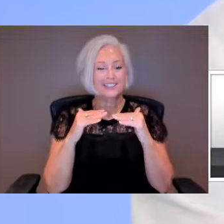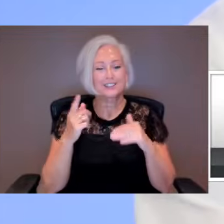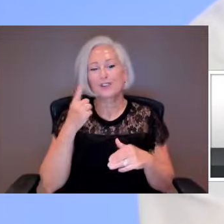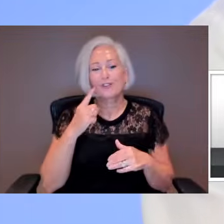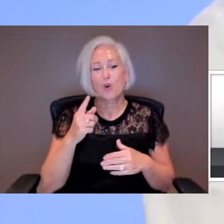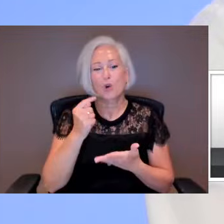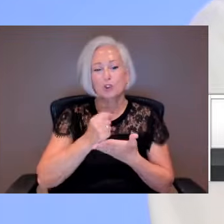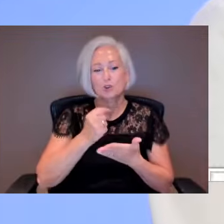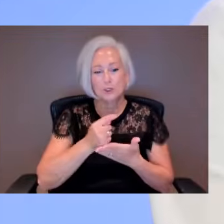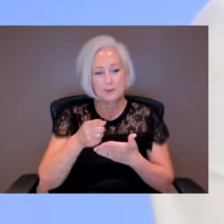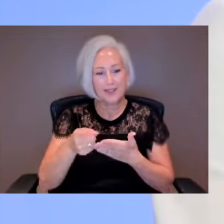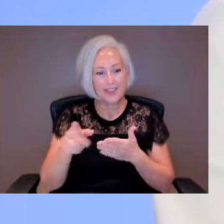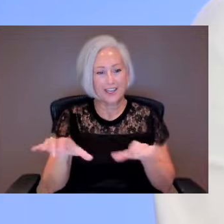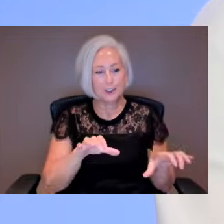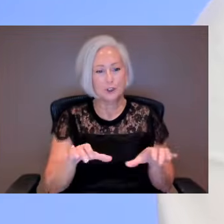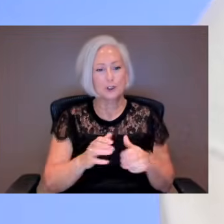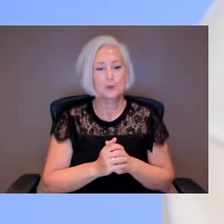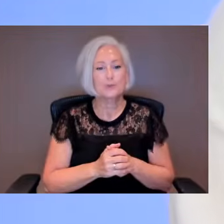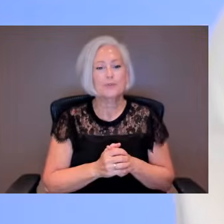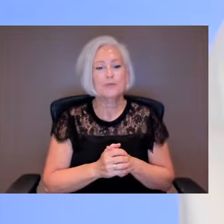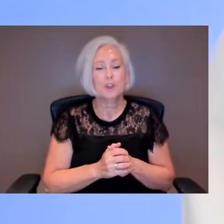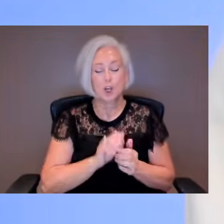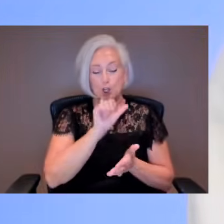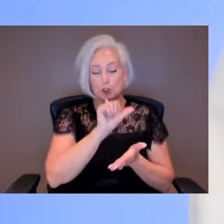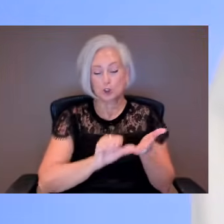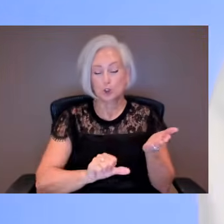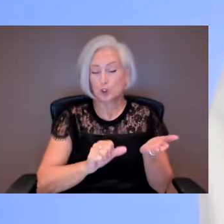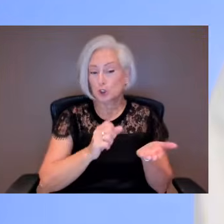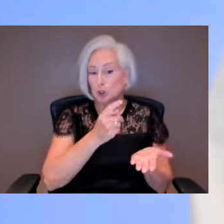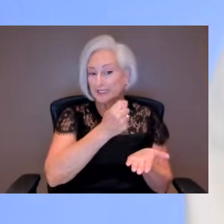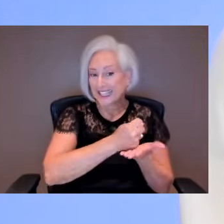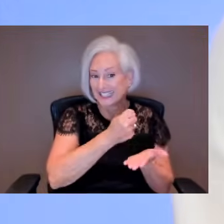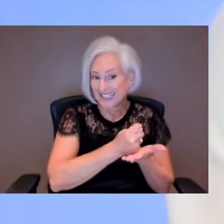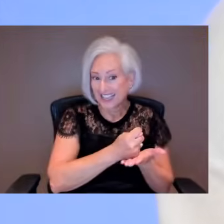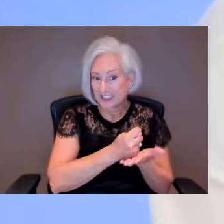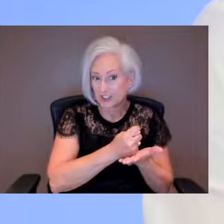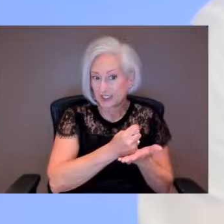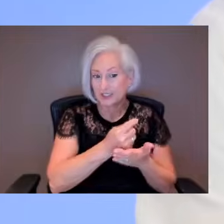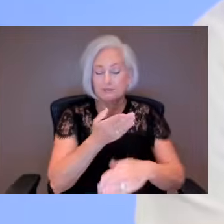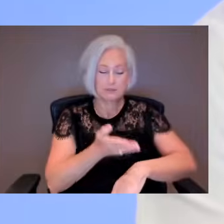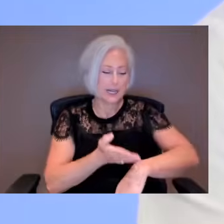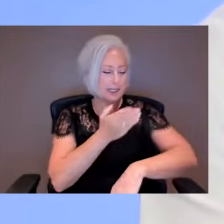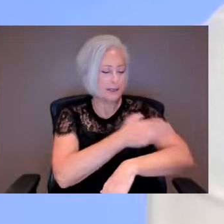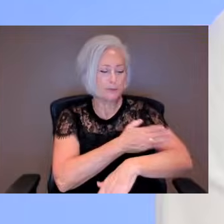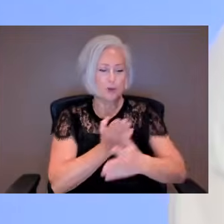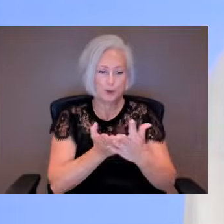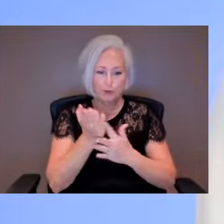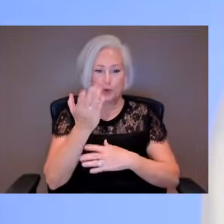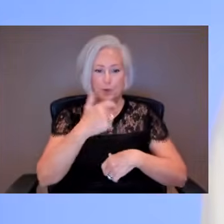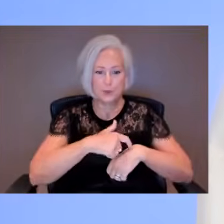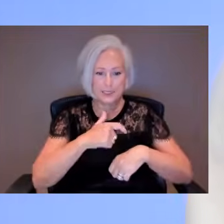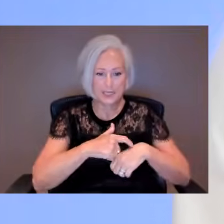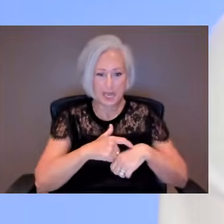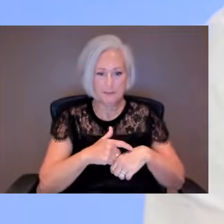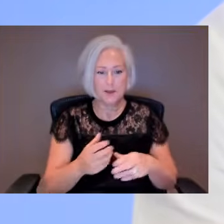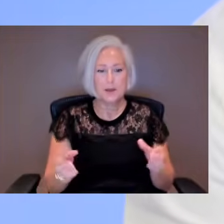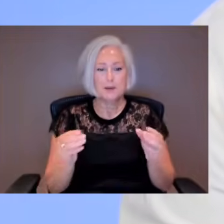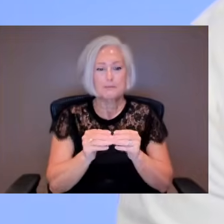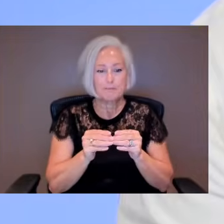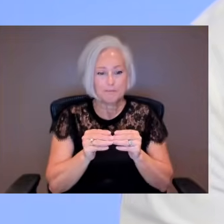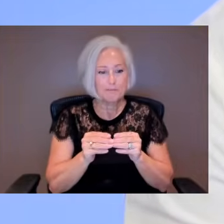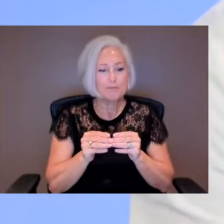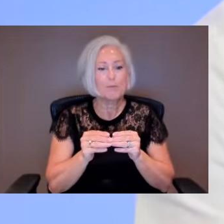they do. I think surgical technology has improved over time. I mean, we do more minimally invasive surgery. We do a lot